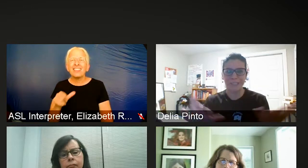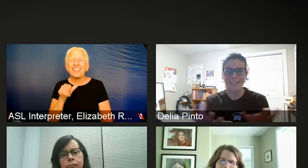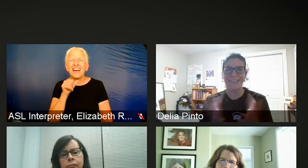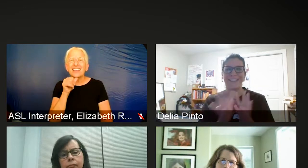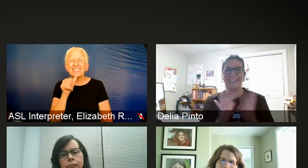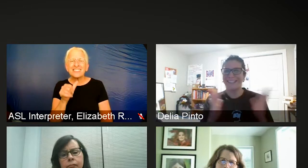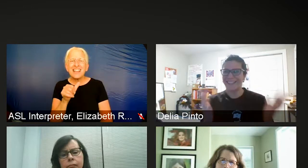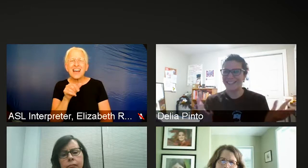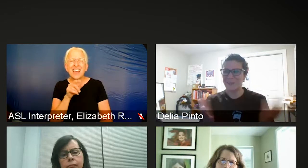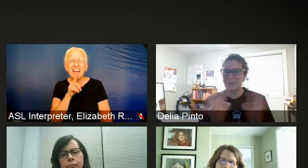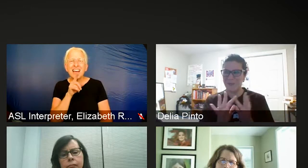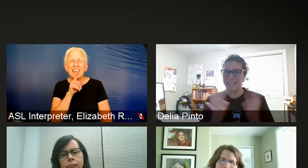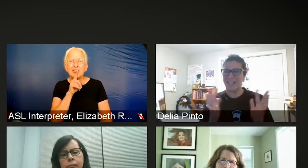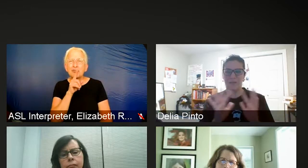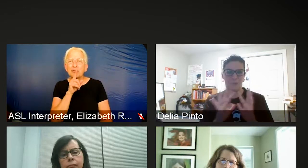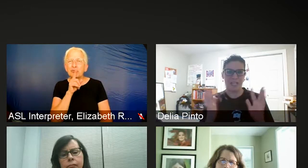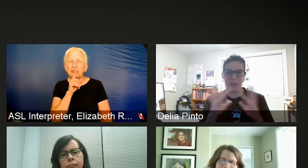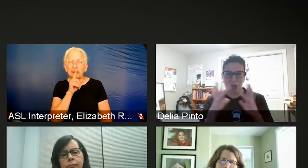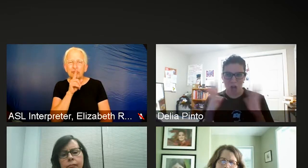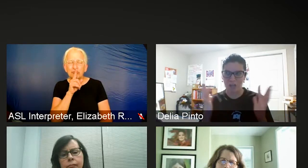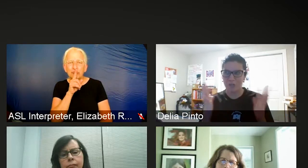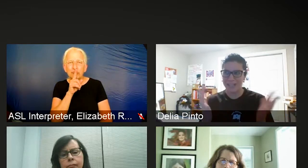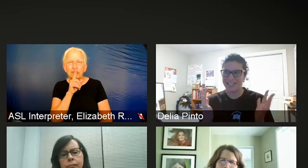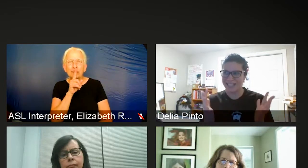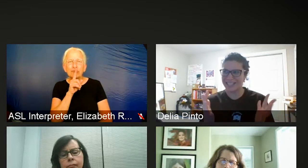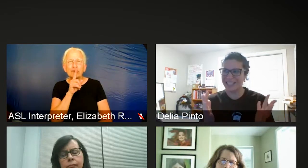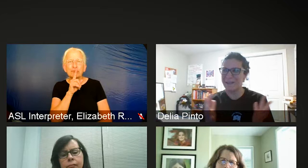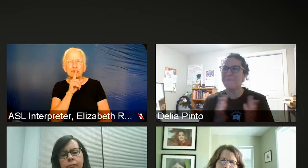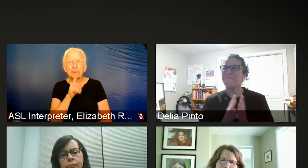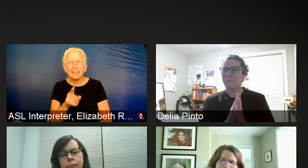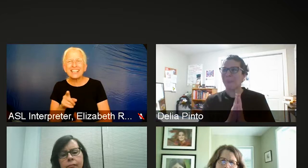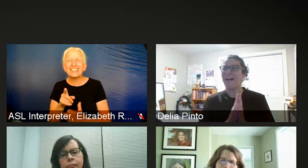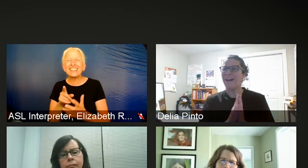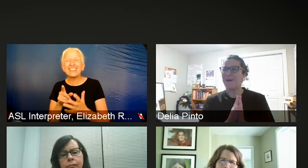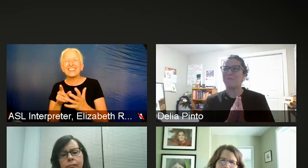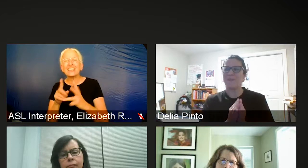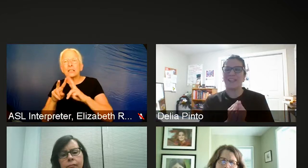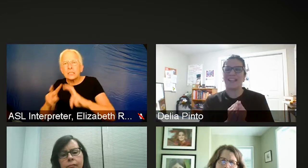observe to be if I'm really not racist.